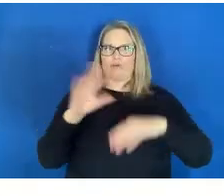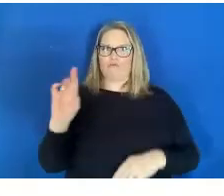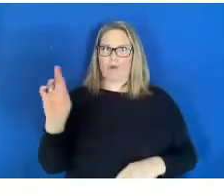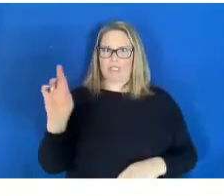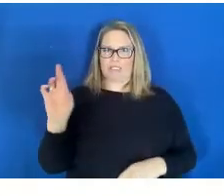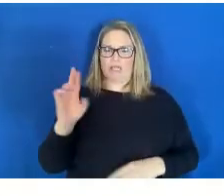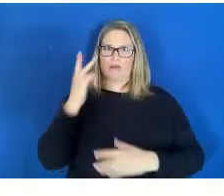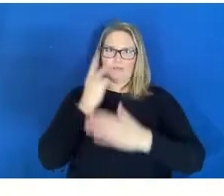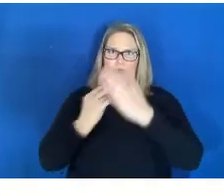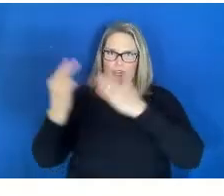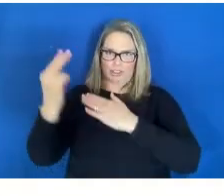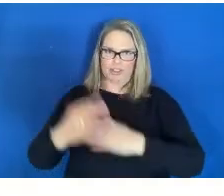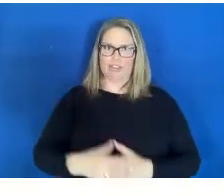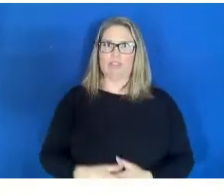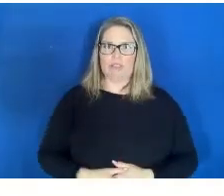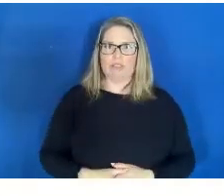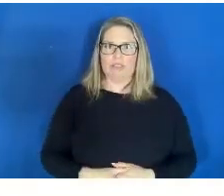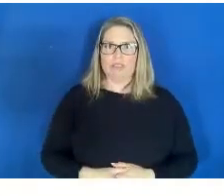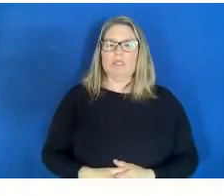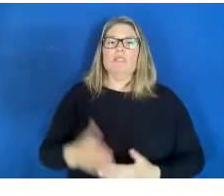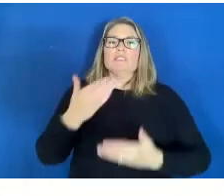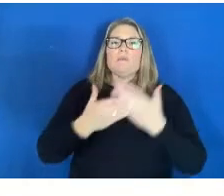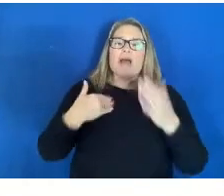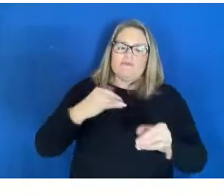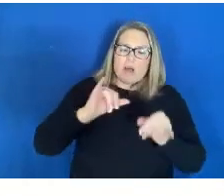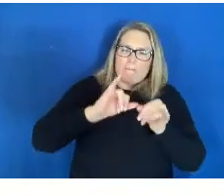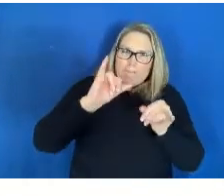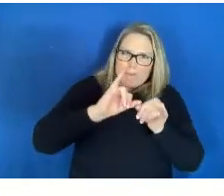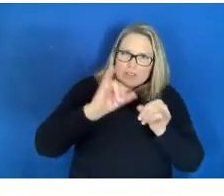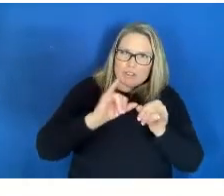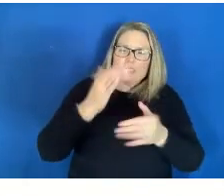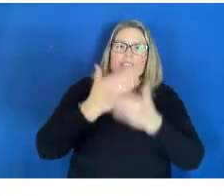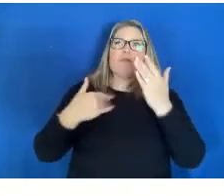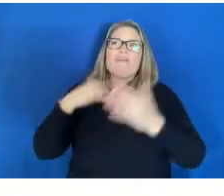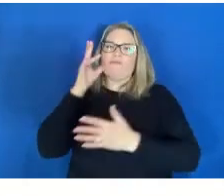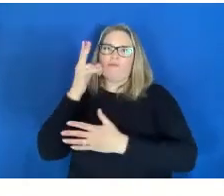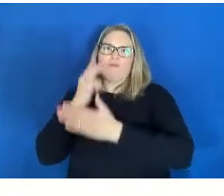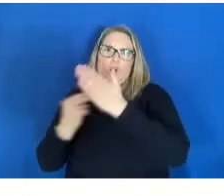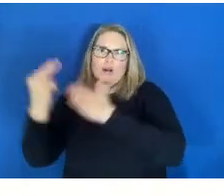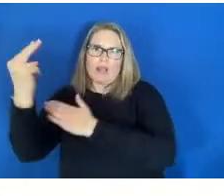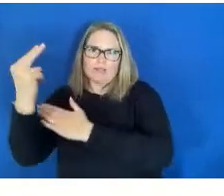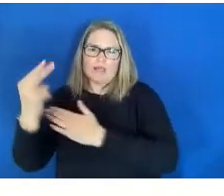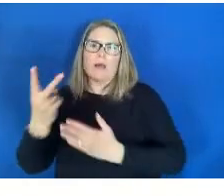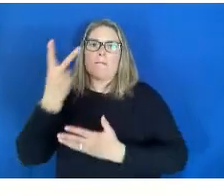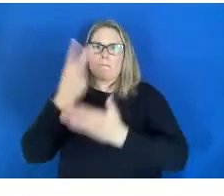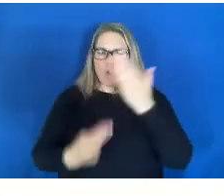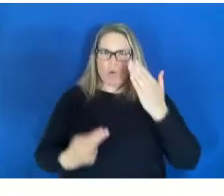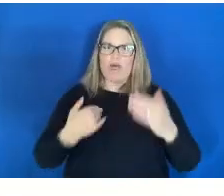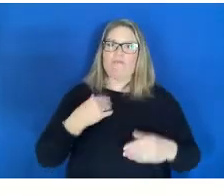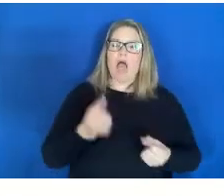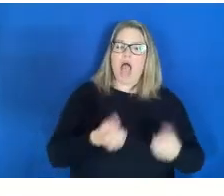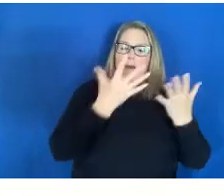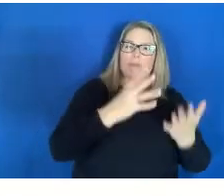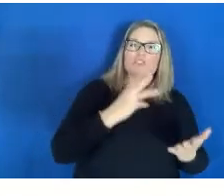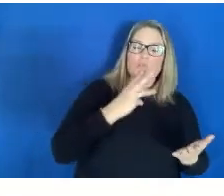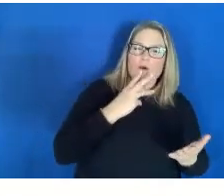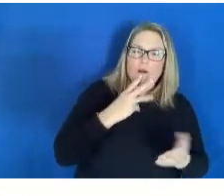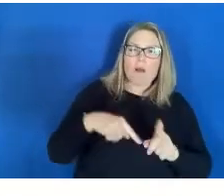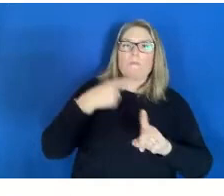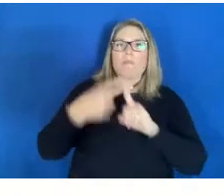Some locations will only have measured levels, some will only have forecasted, and some will have both, depending on their location and